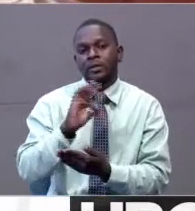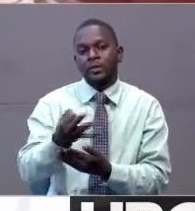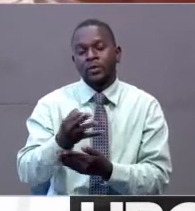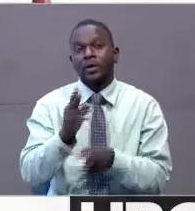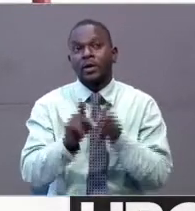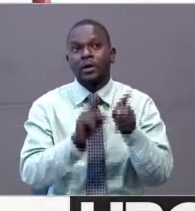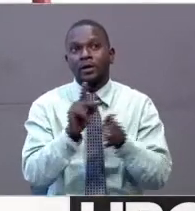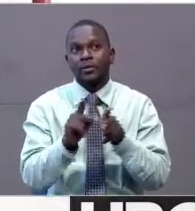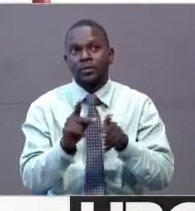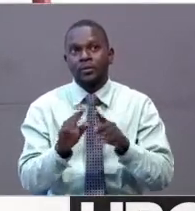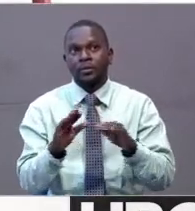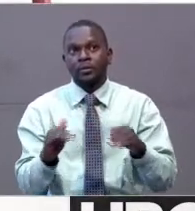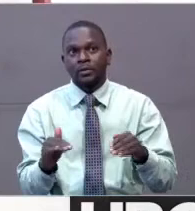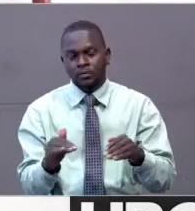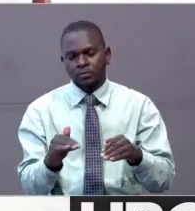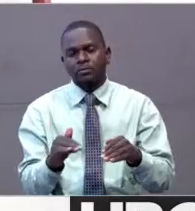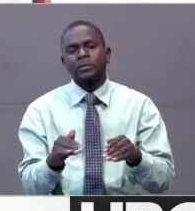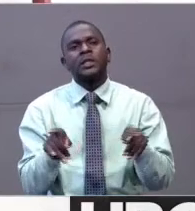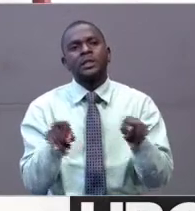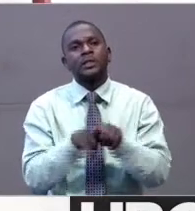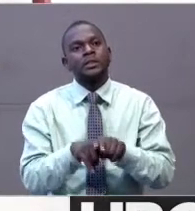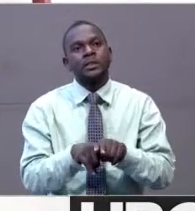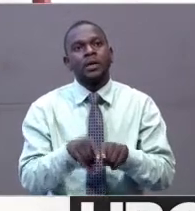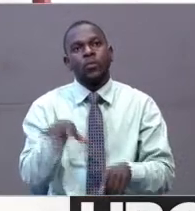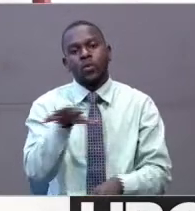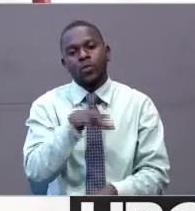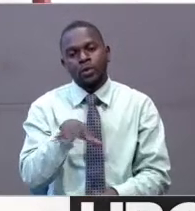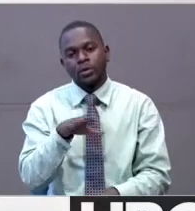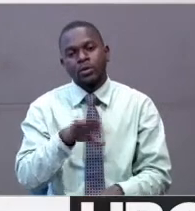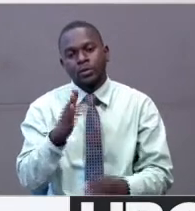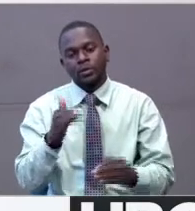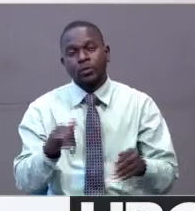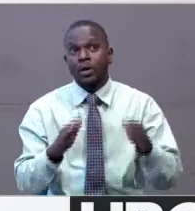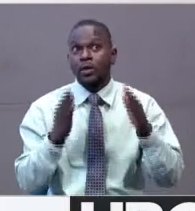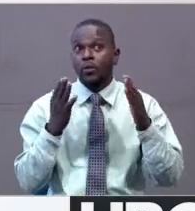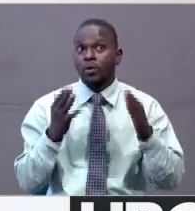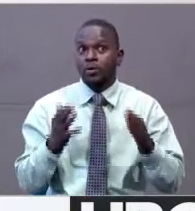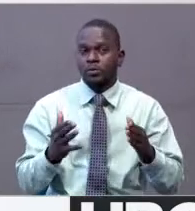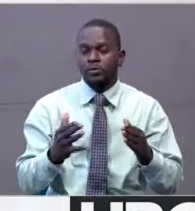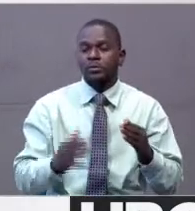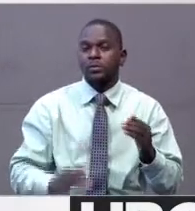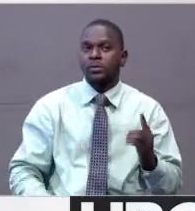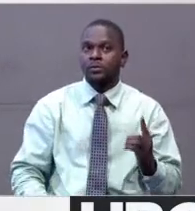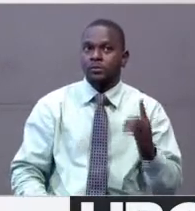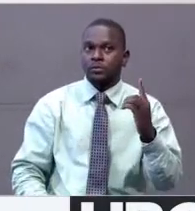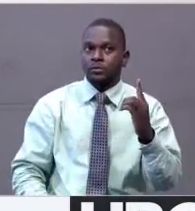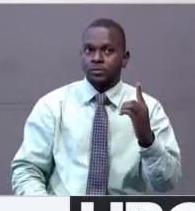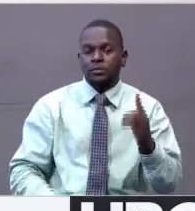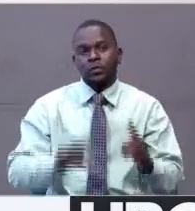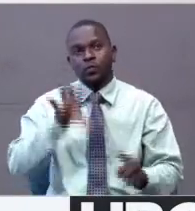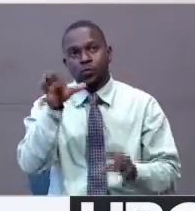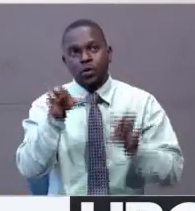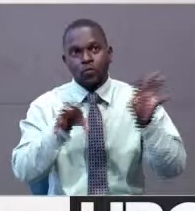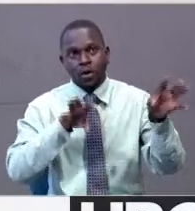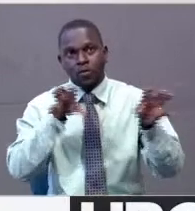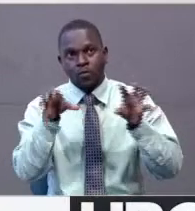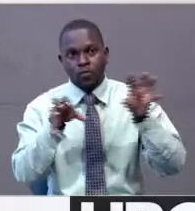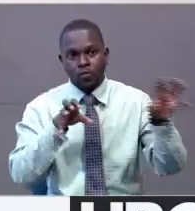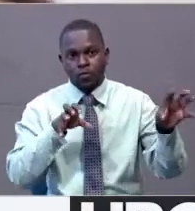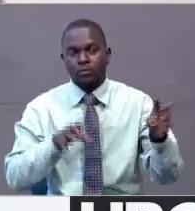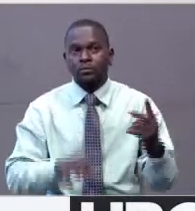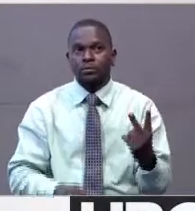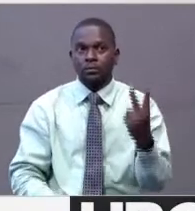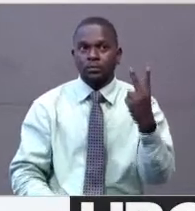people in one compound. So that's why we are emphasizing, number one, regions. Number